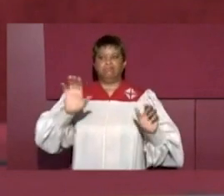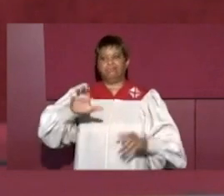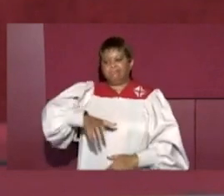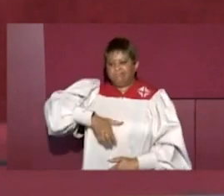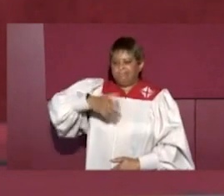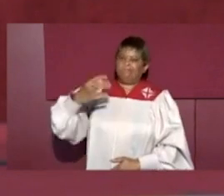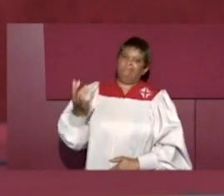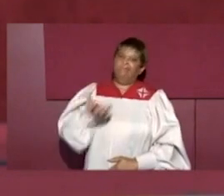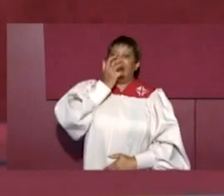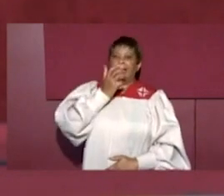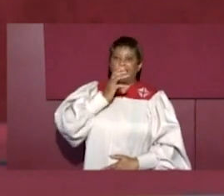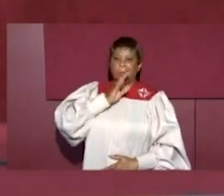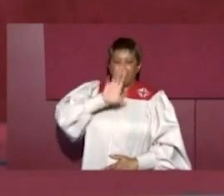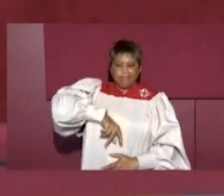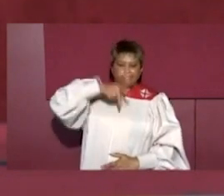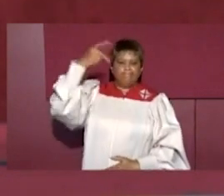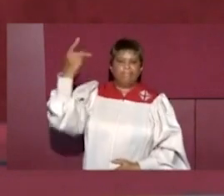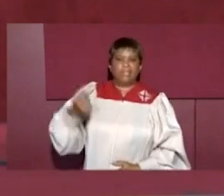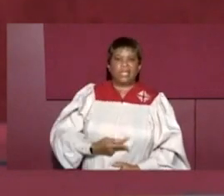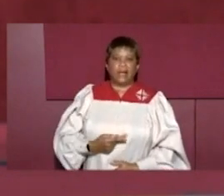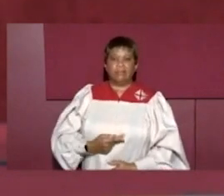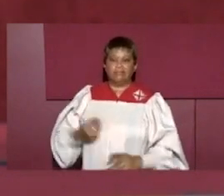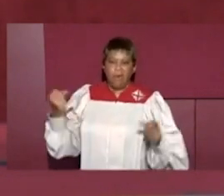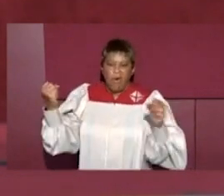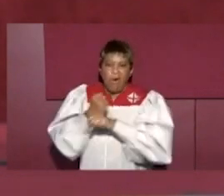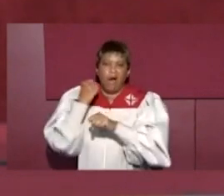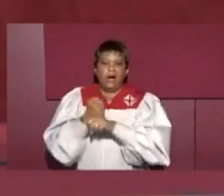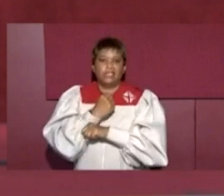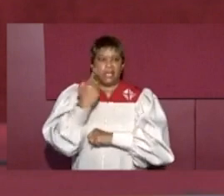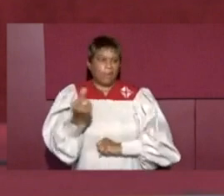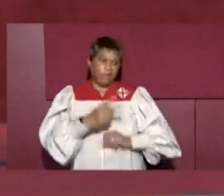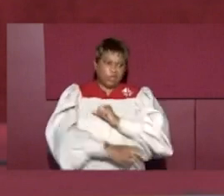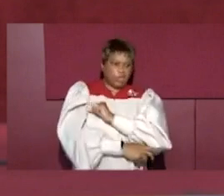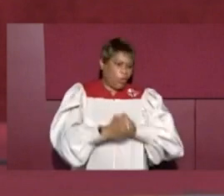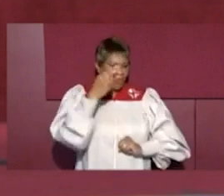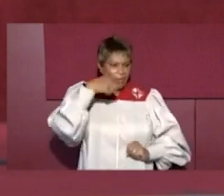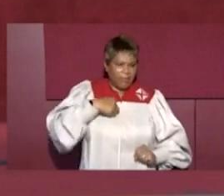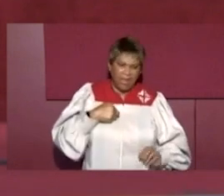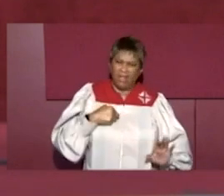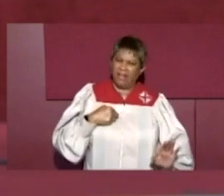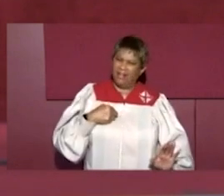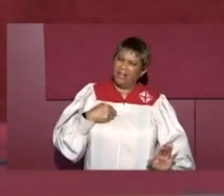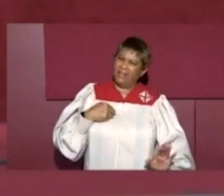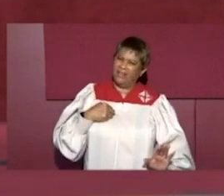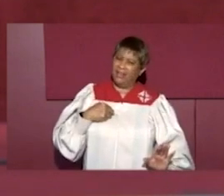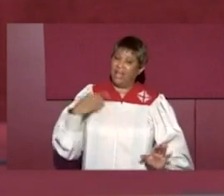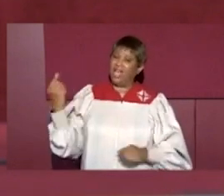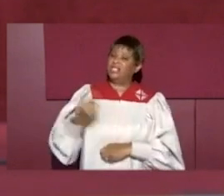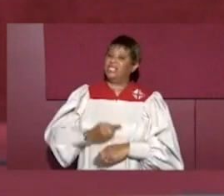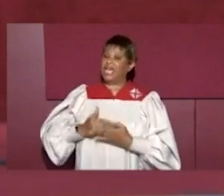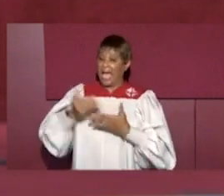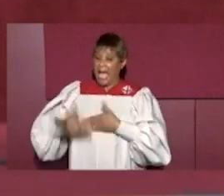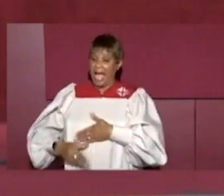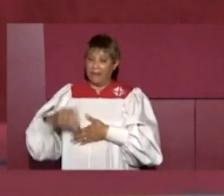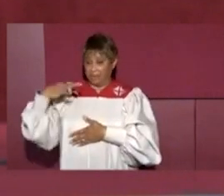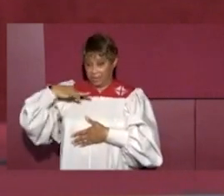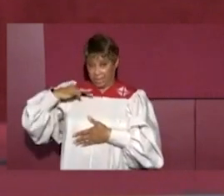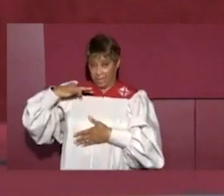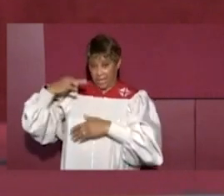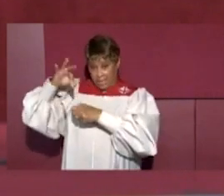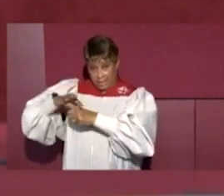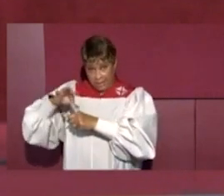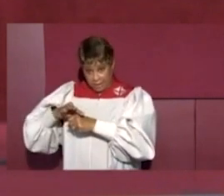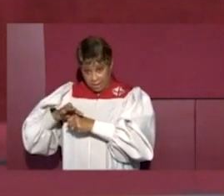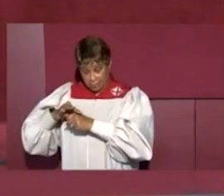and bitter and hostile, and something was stole from me. Now watch this. The day after the election, they got up in the